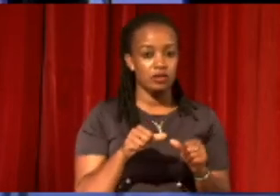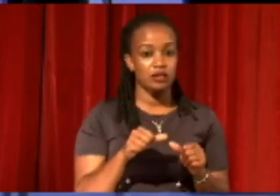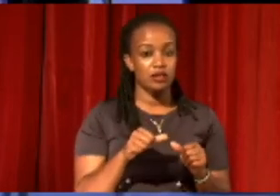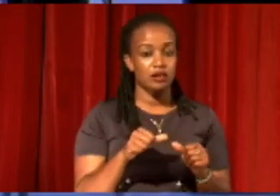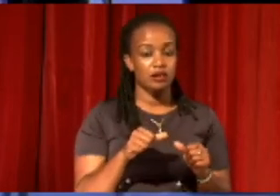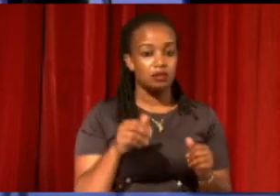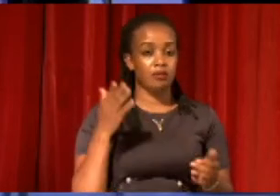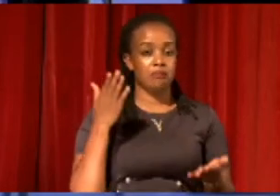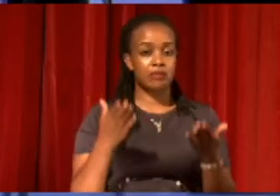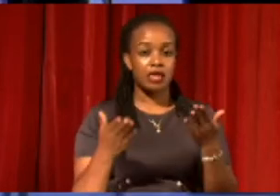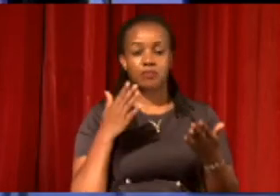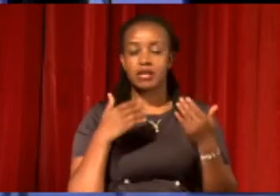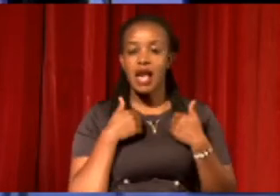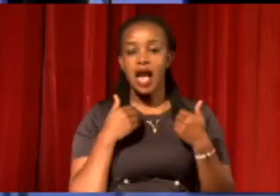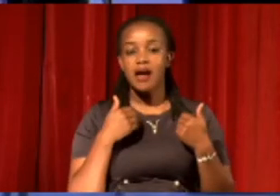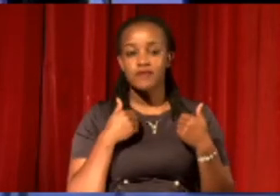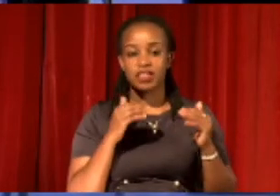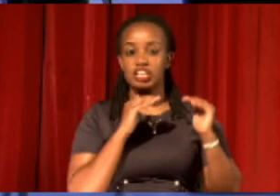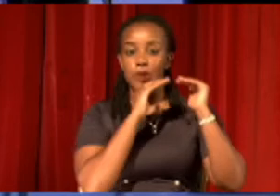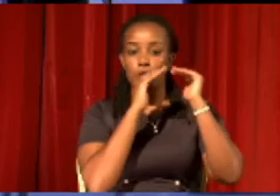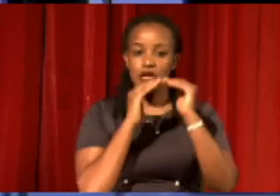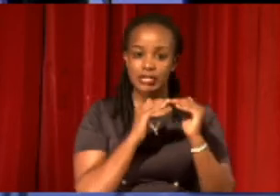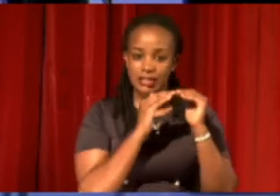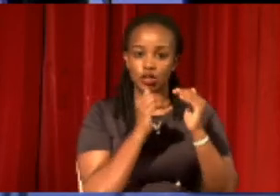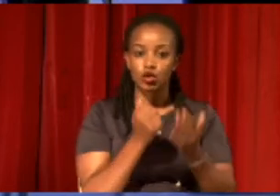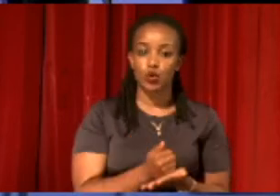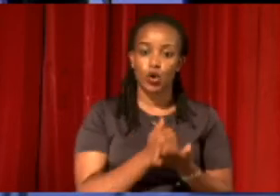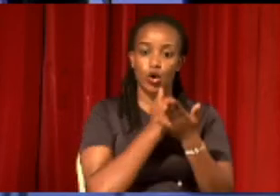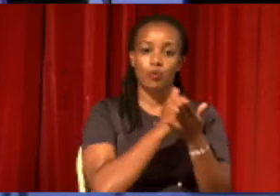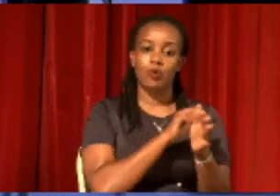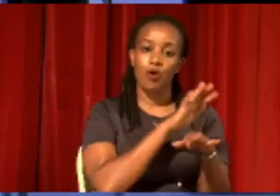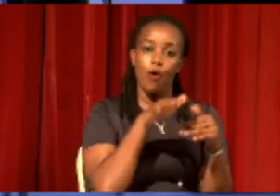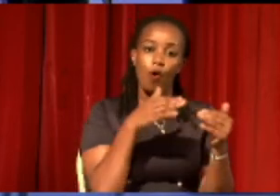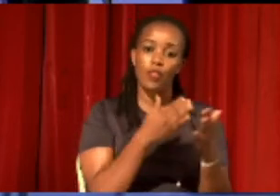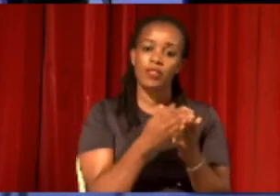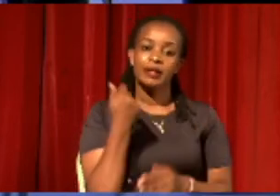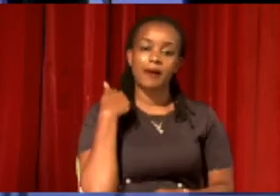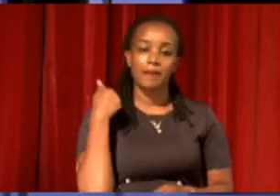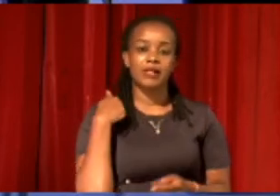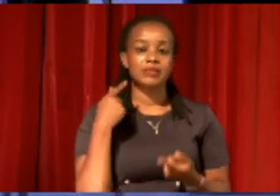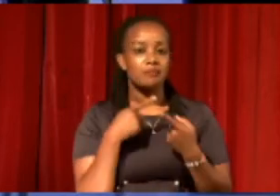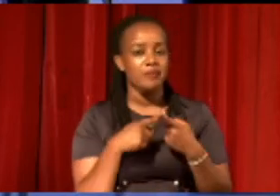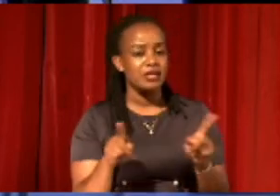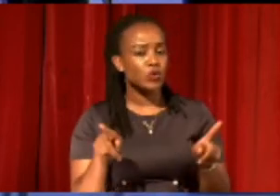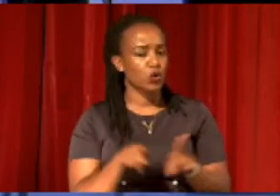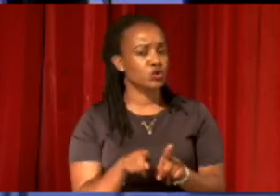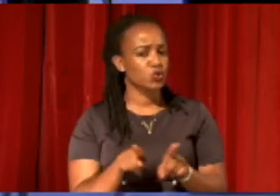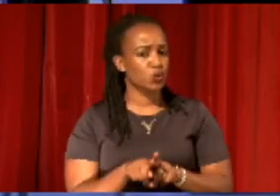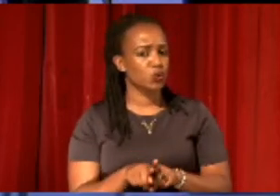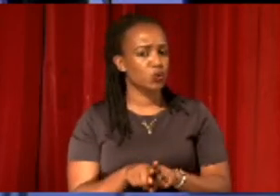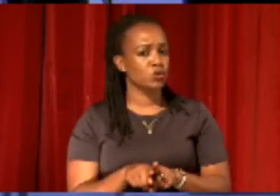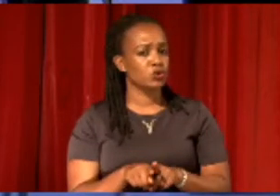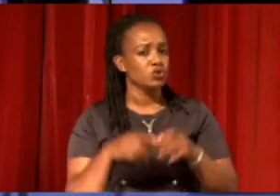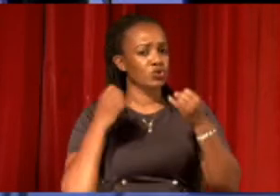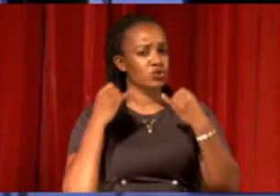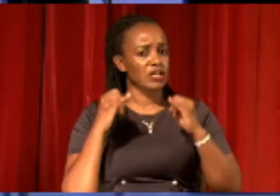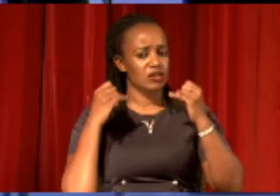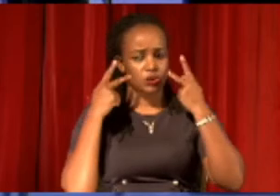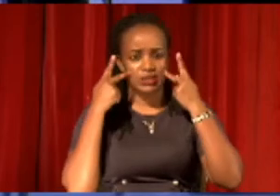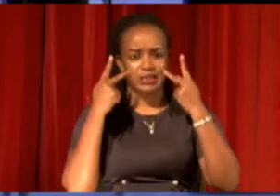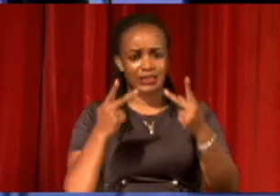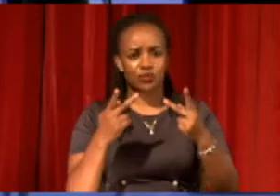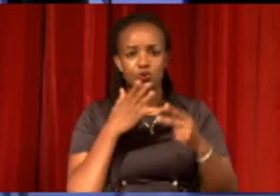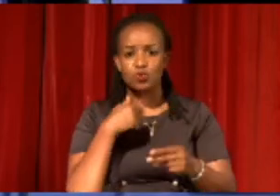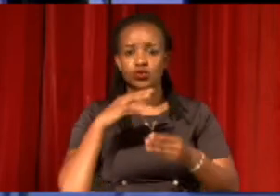your bona fide democratization to help all these numbers, but as opposed to the fundamental thing of